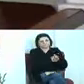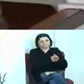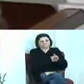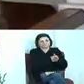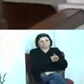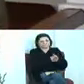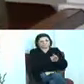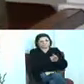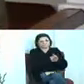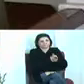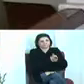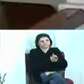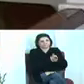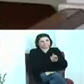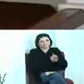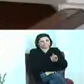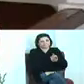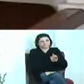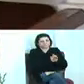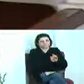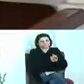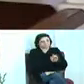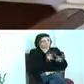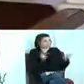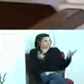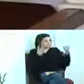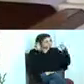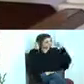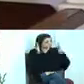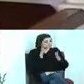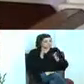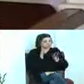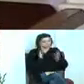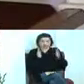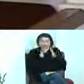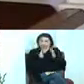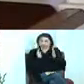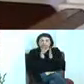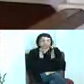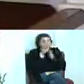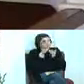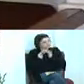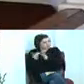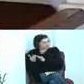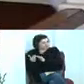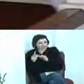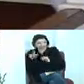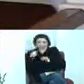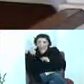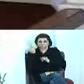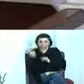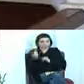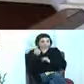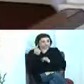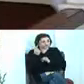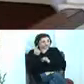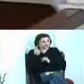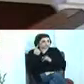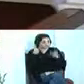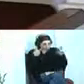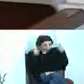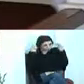It seems that there was a barber in a small local town who had been the only barber in town for